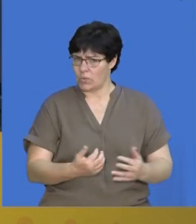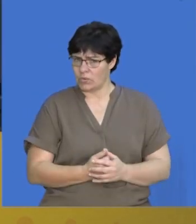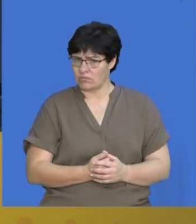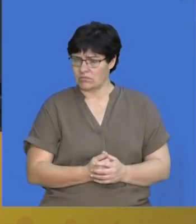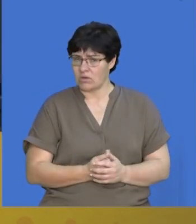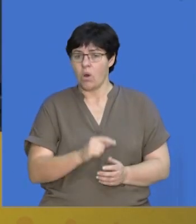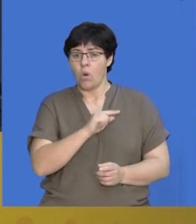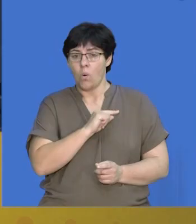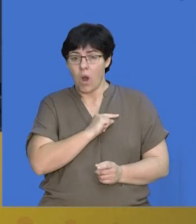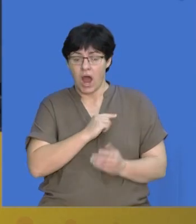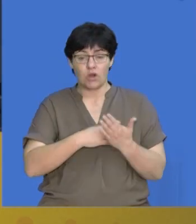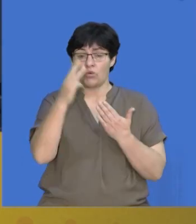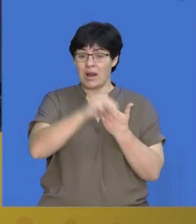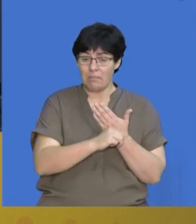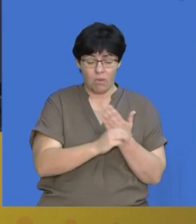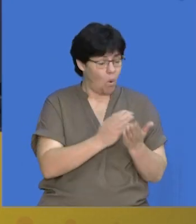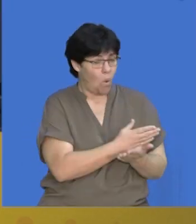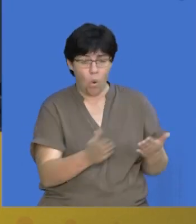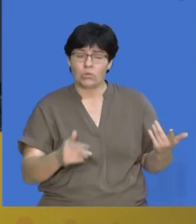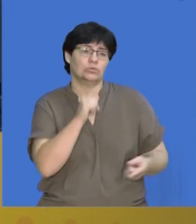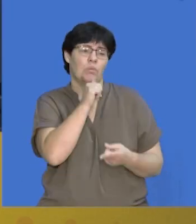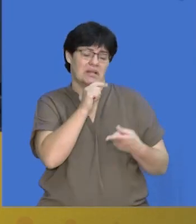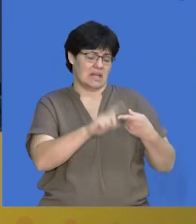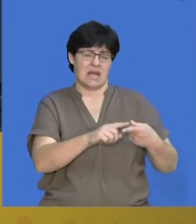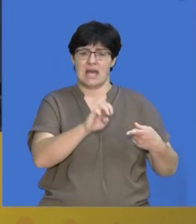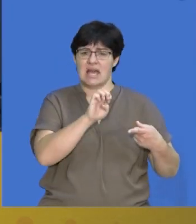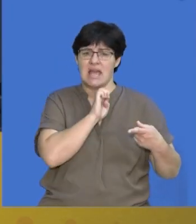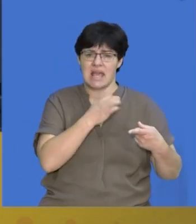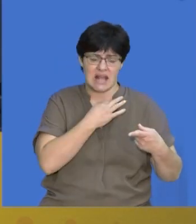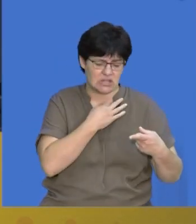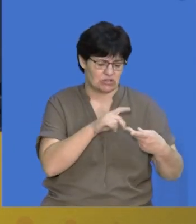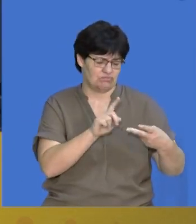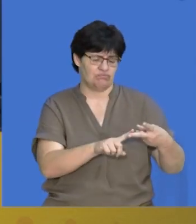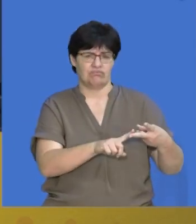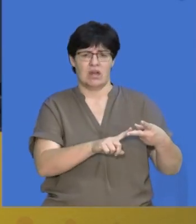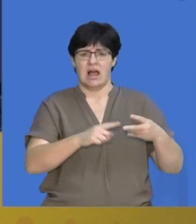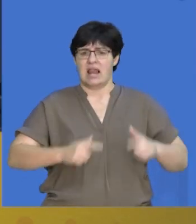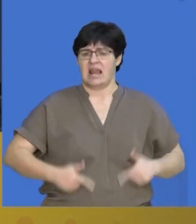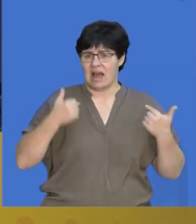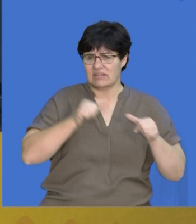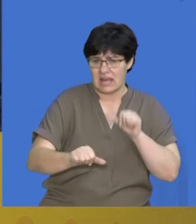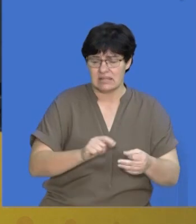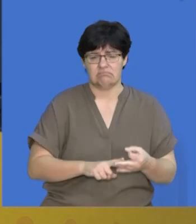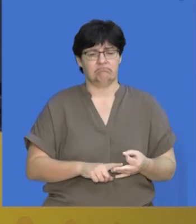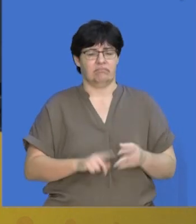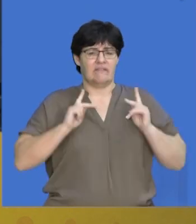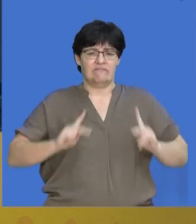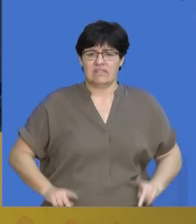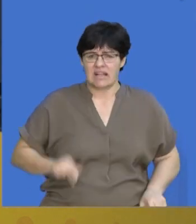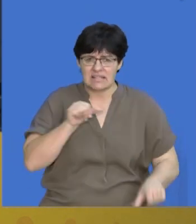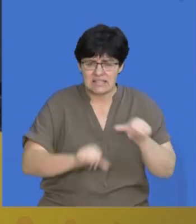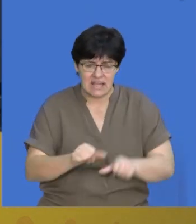the entire curriculum, so whether it's in English, life sciences, physical sciences, all